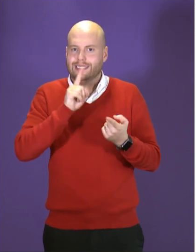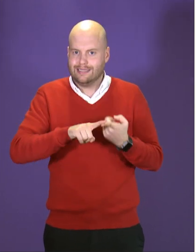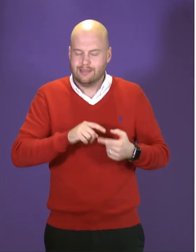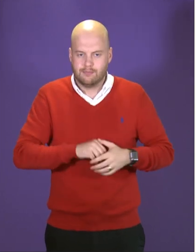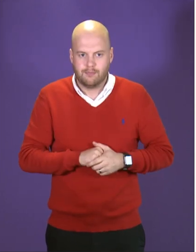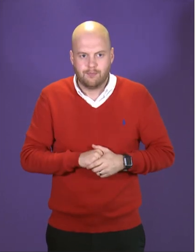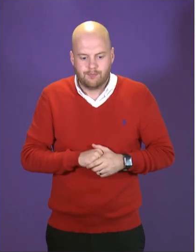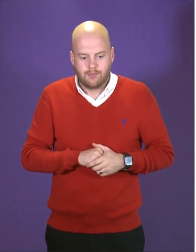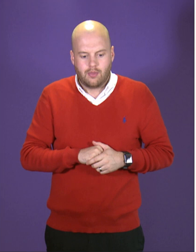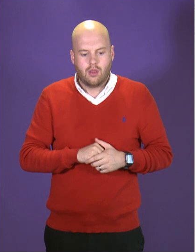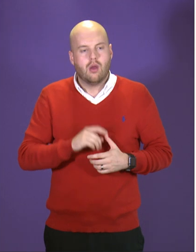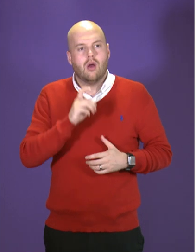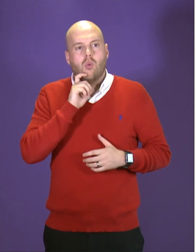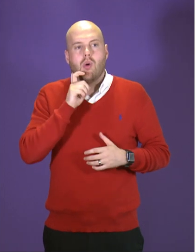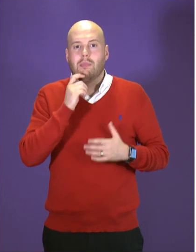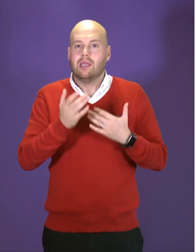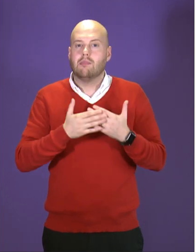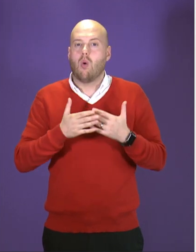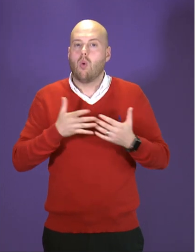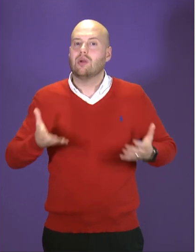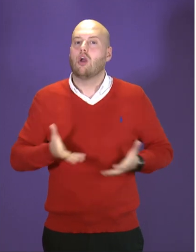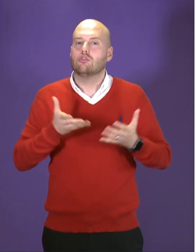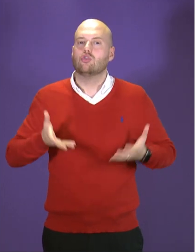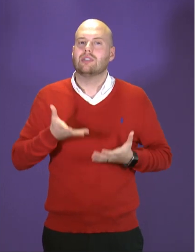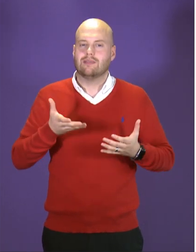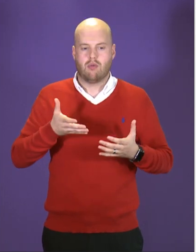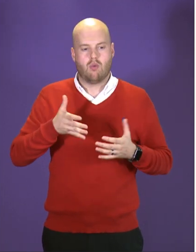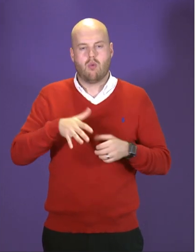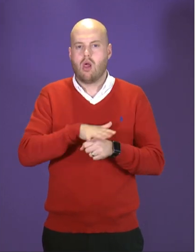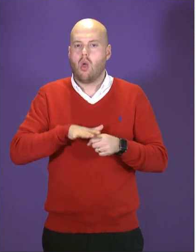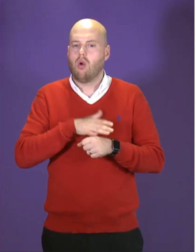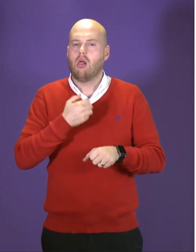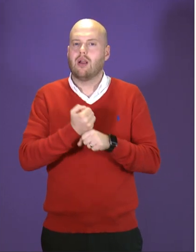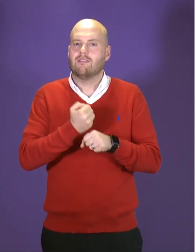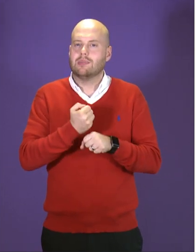be more encouraging for the local governments to be